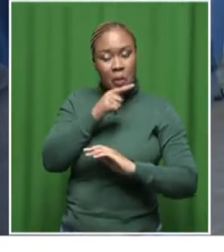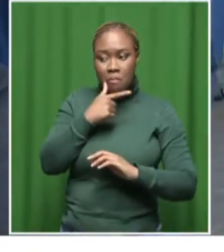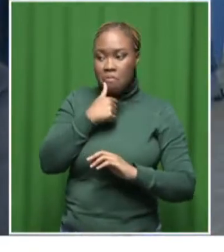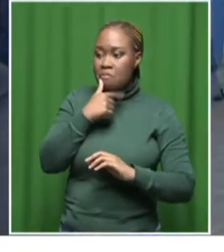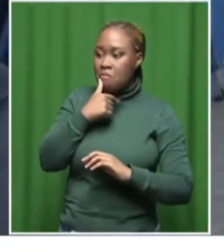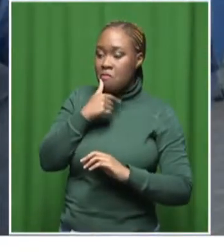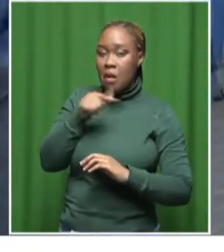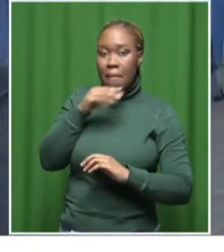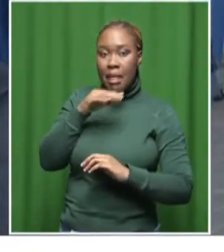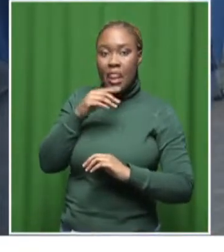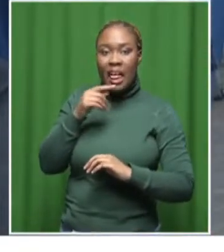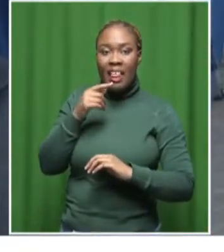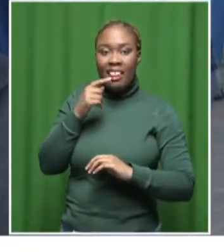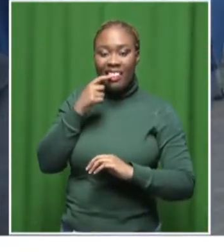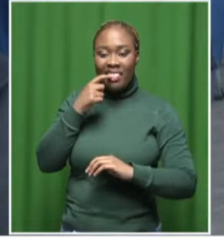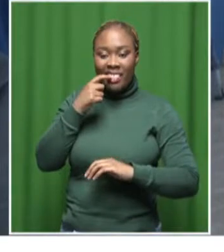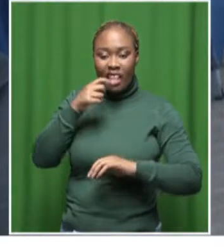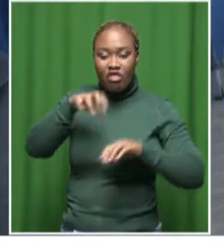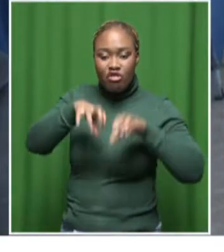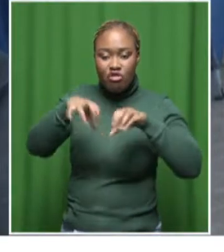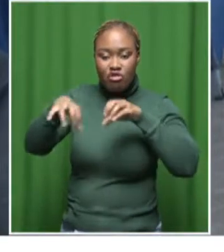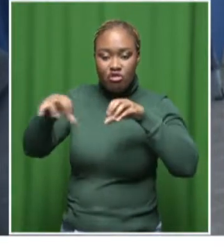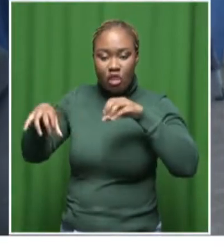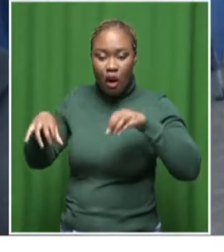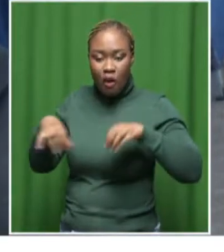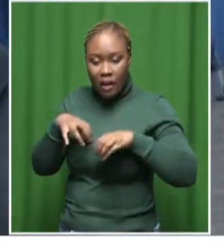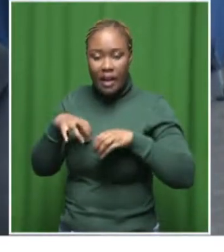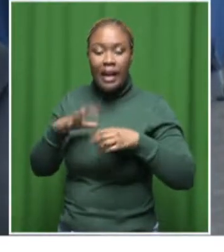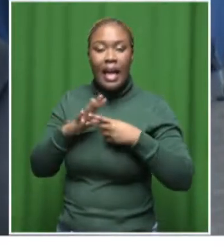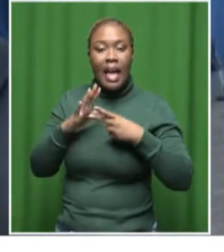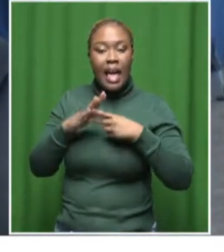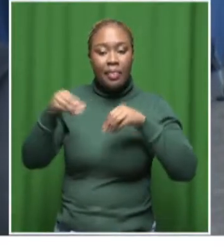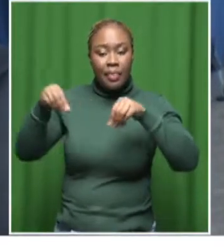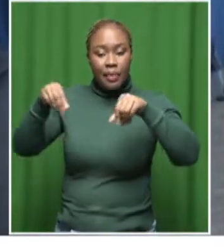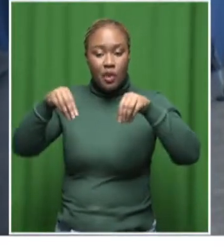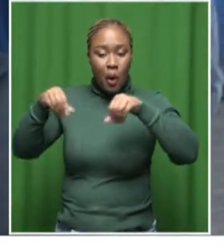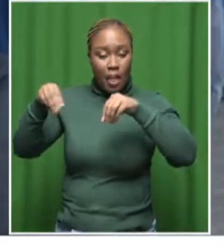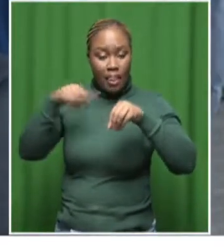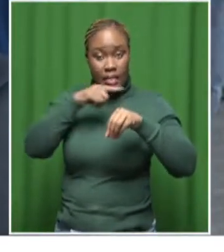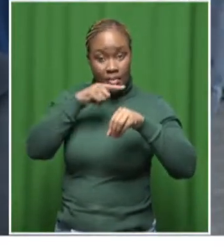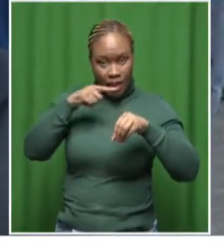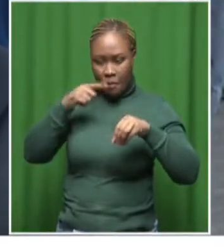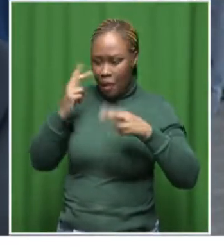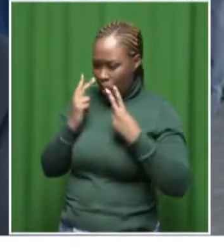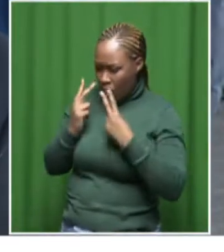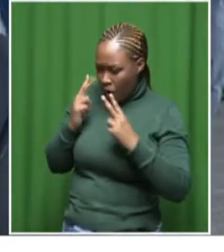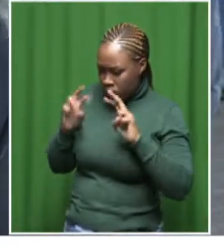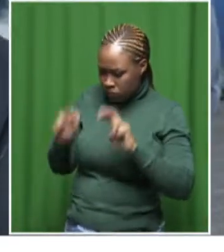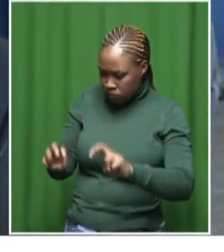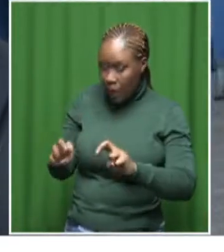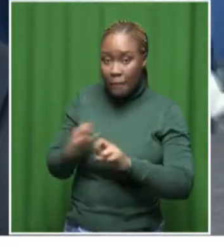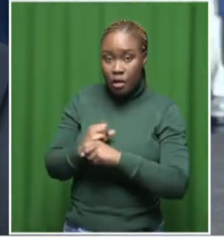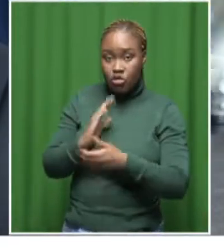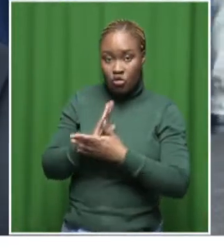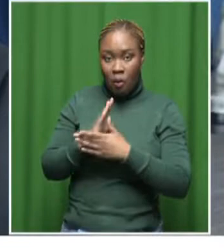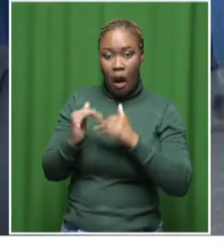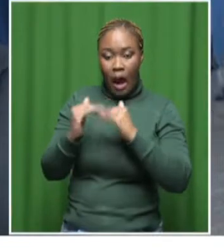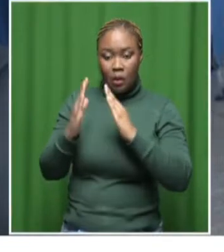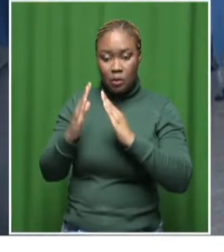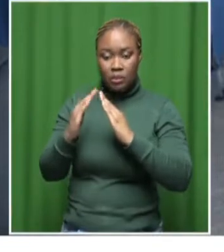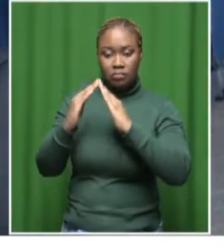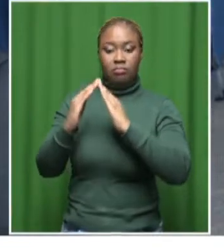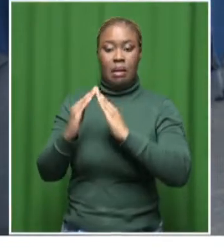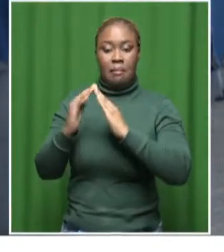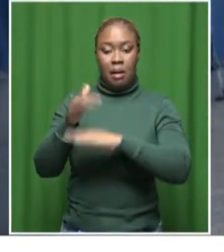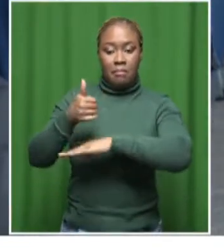vulnerability of the rocks and the soil so that houses can be put in a fairly stable area that